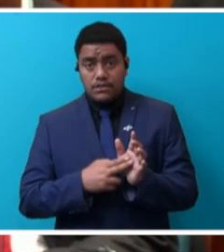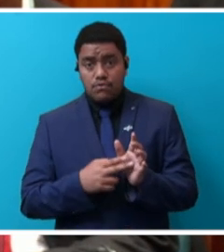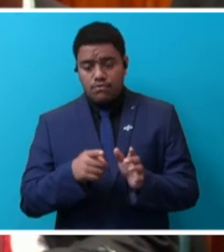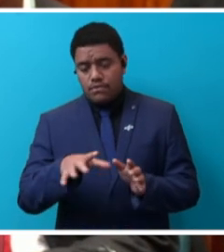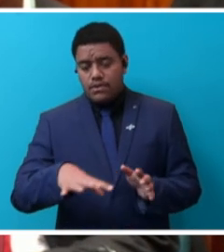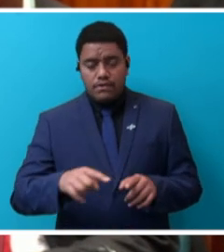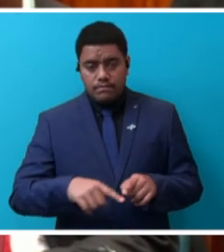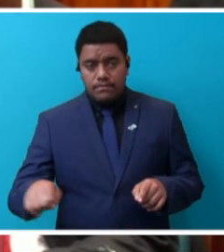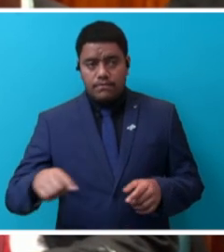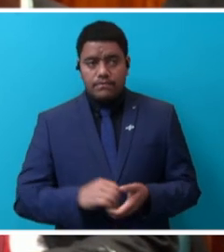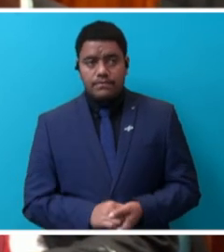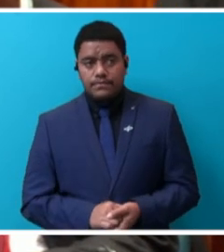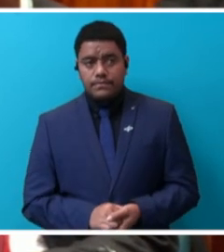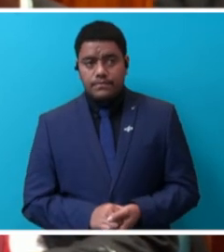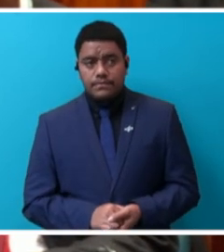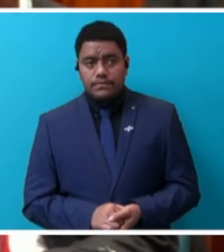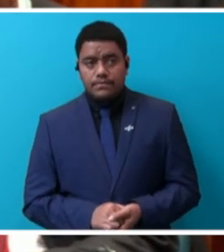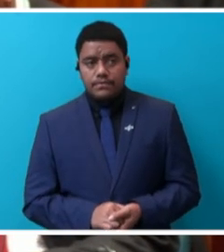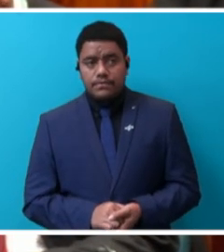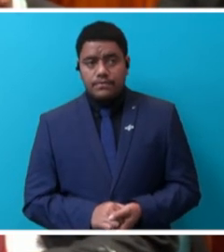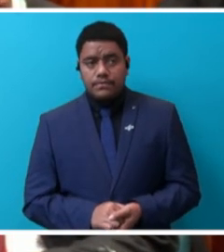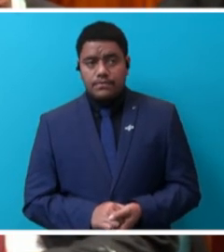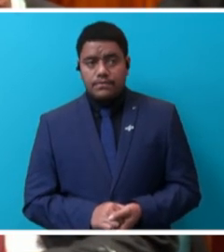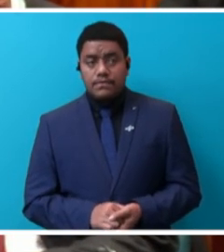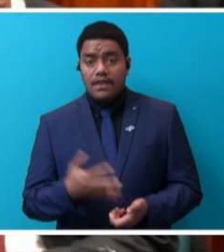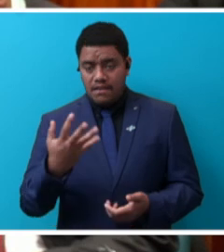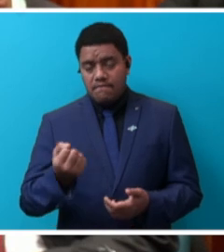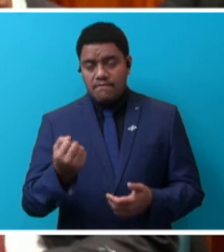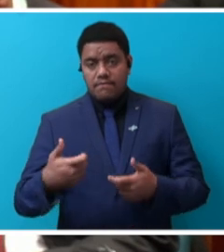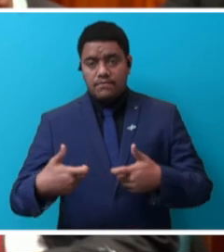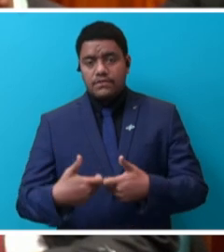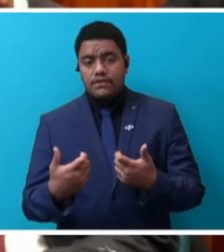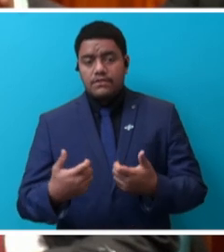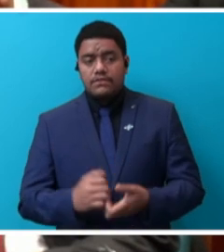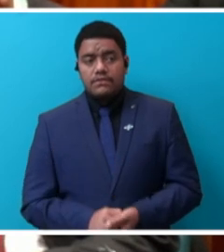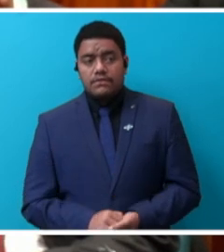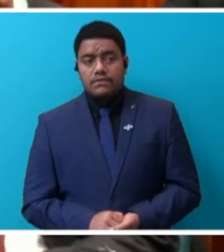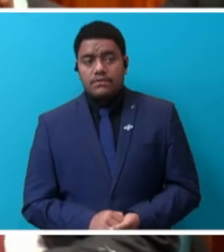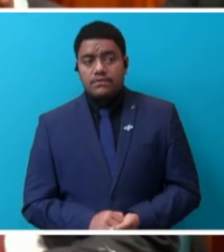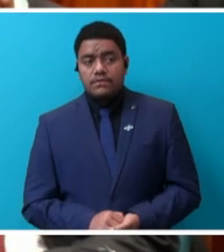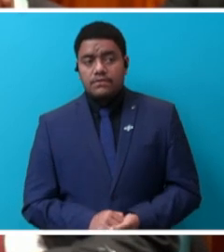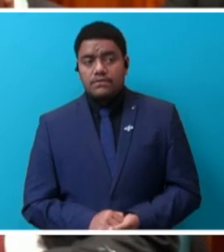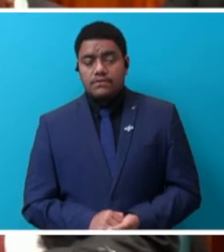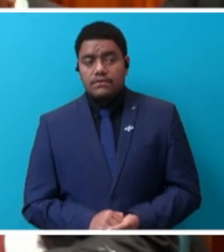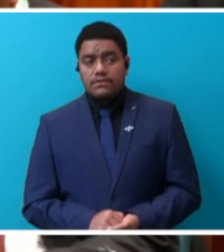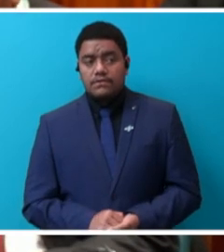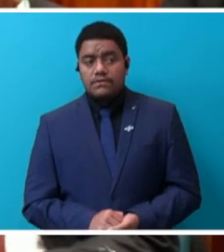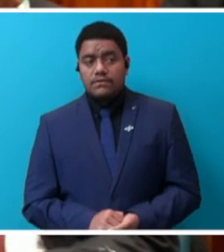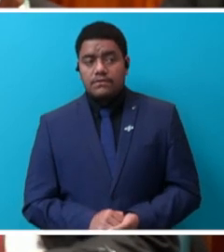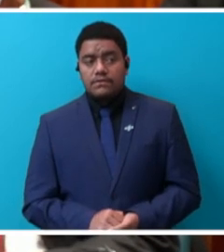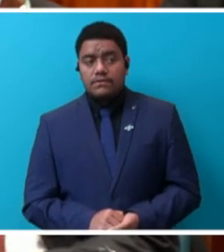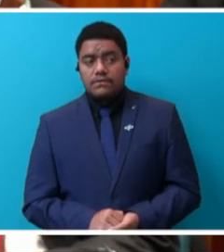at addressing long-standing infrastructure challenges and enhancing connectivity. Some